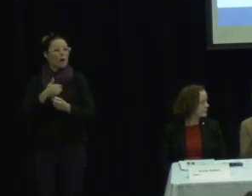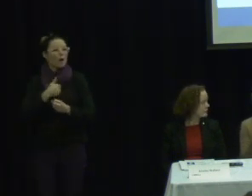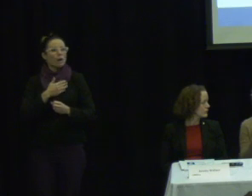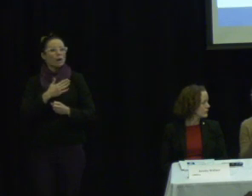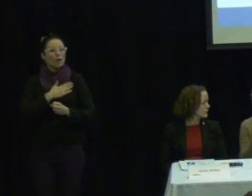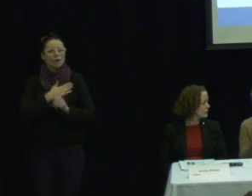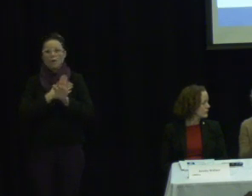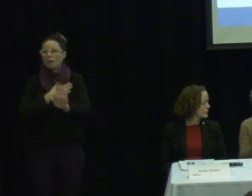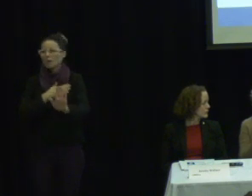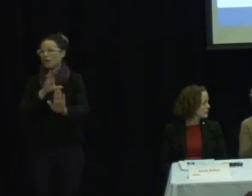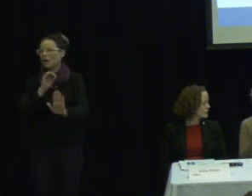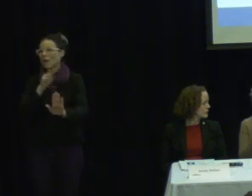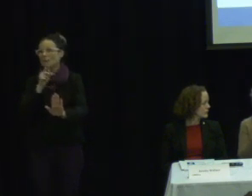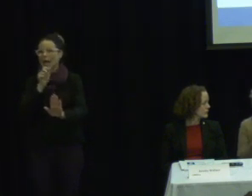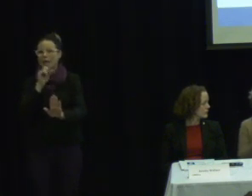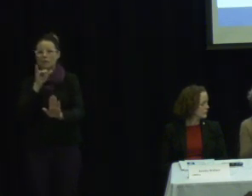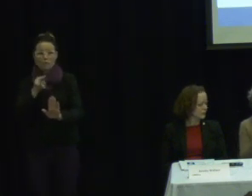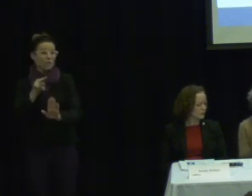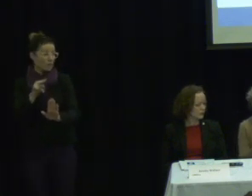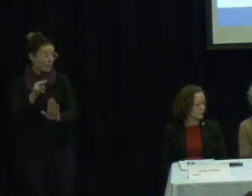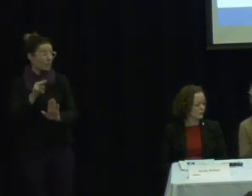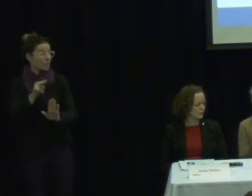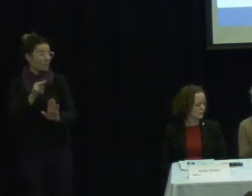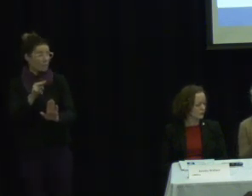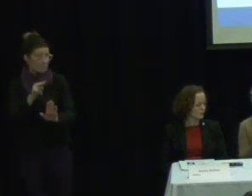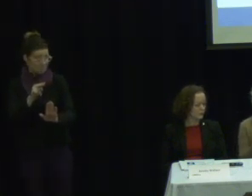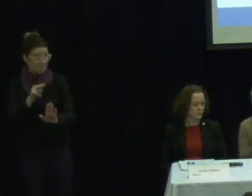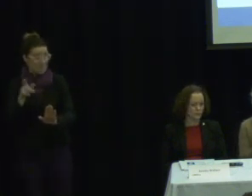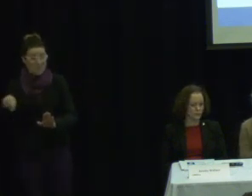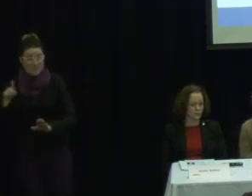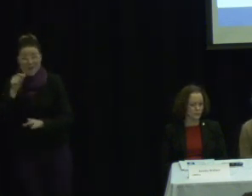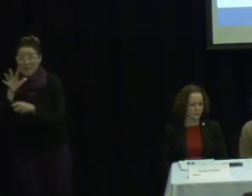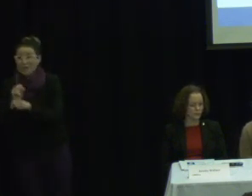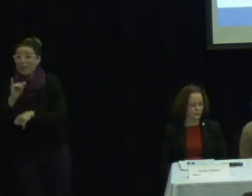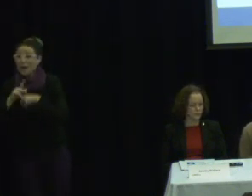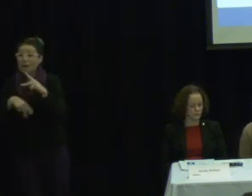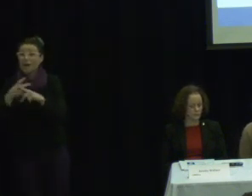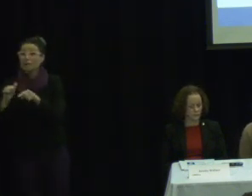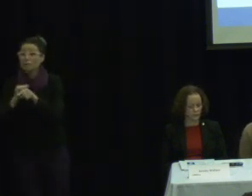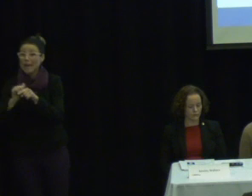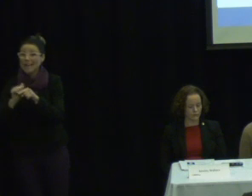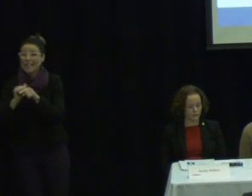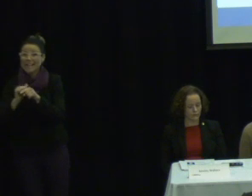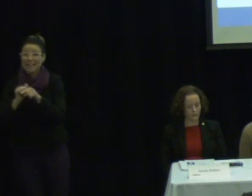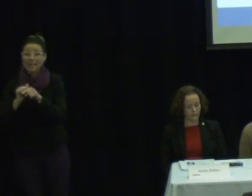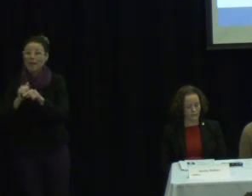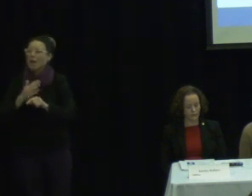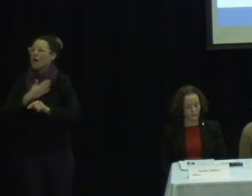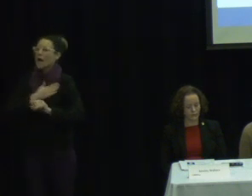spend 2 hours doing compassion building with one another.